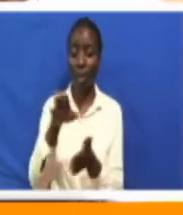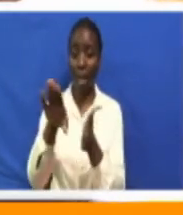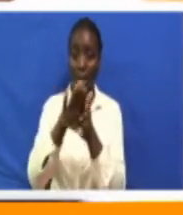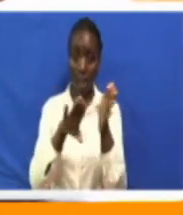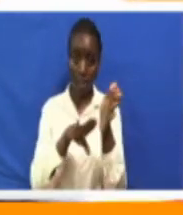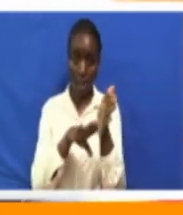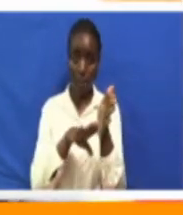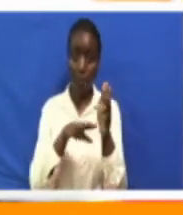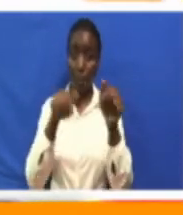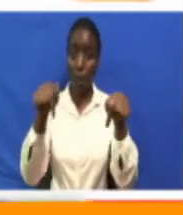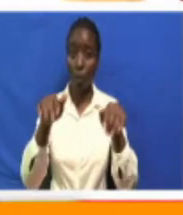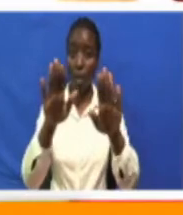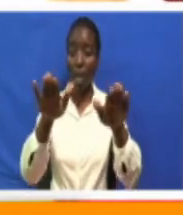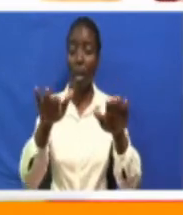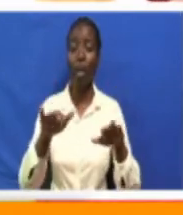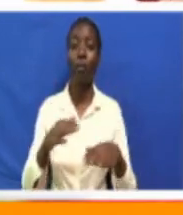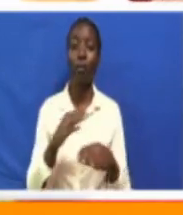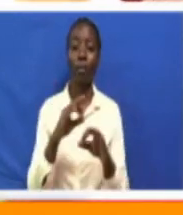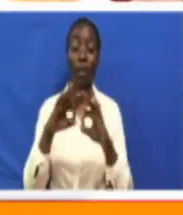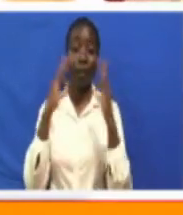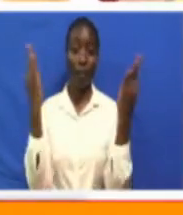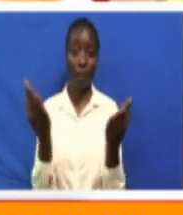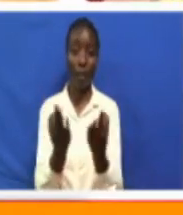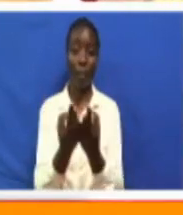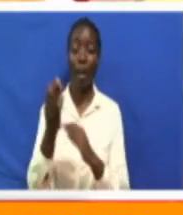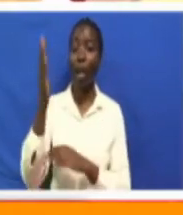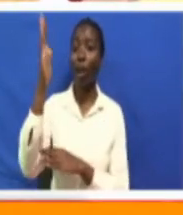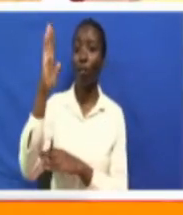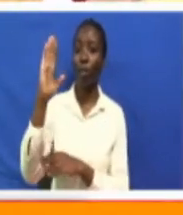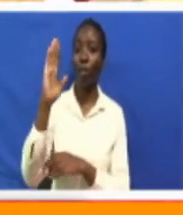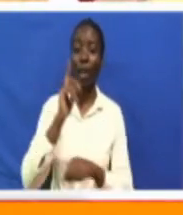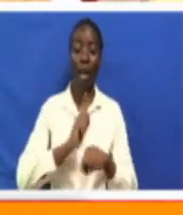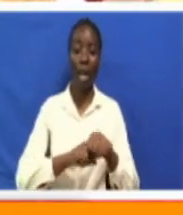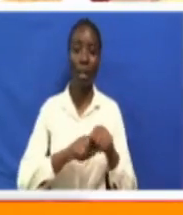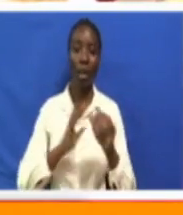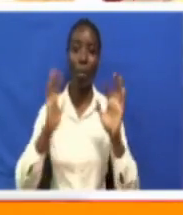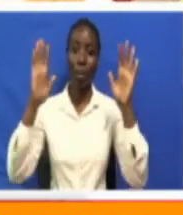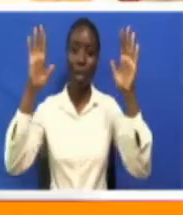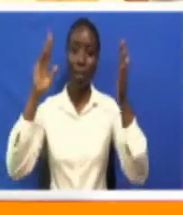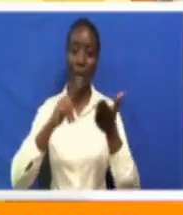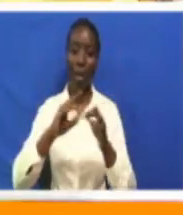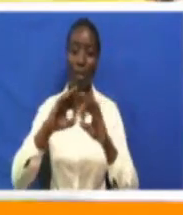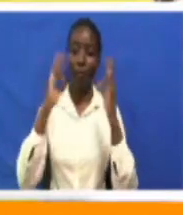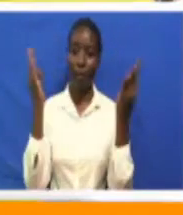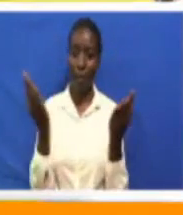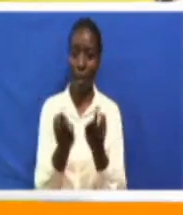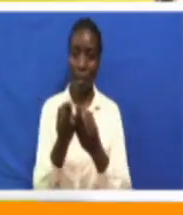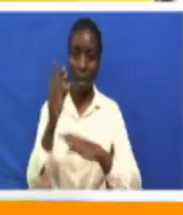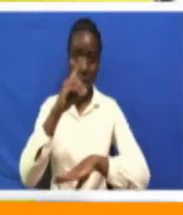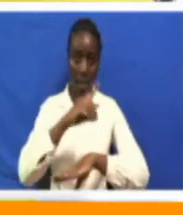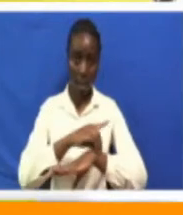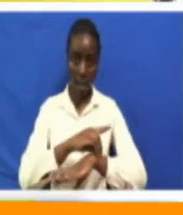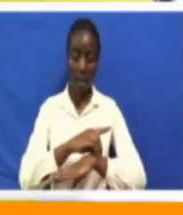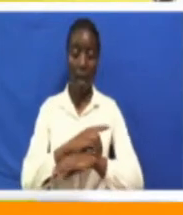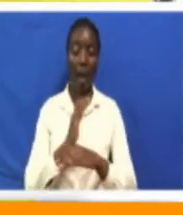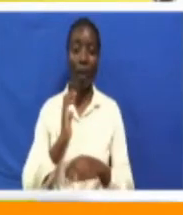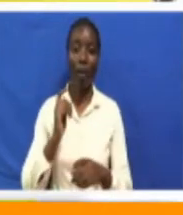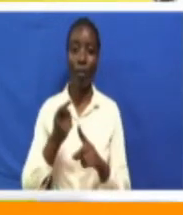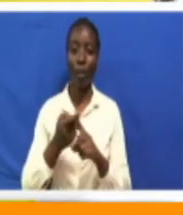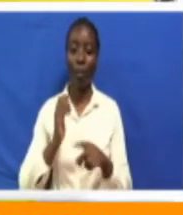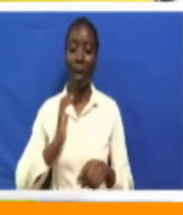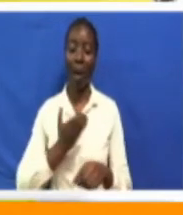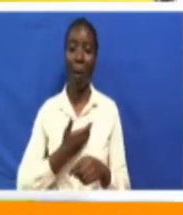today my dear family of God as we celebrate the family day of our beloved architis